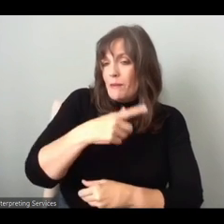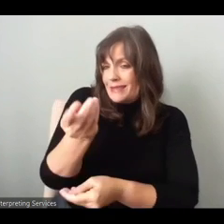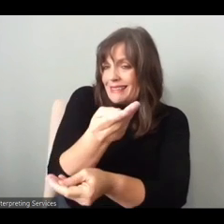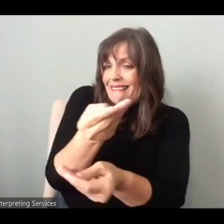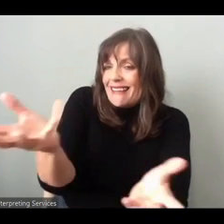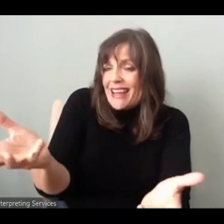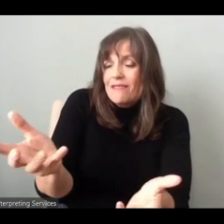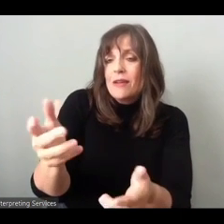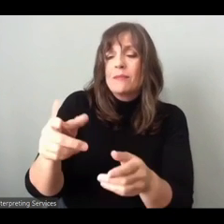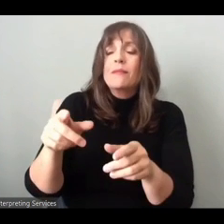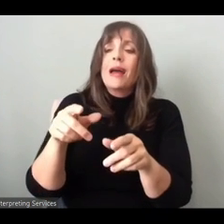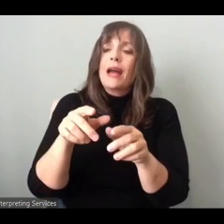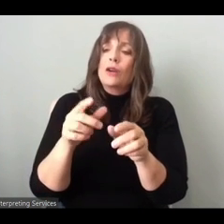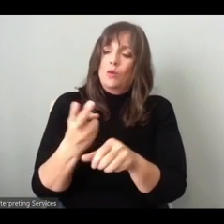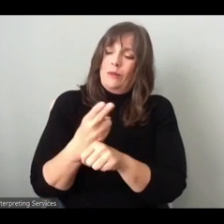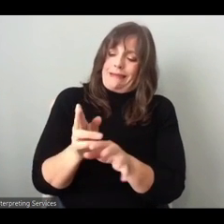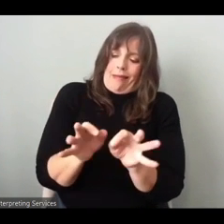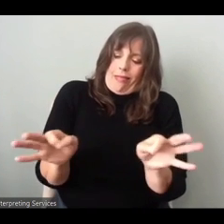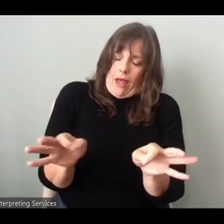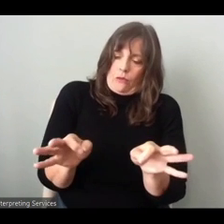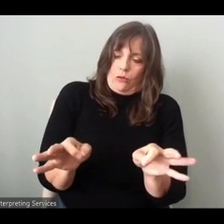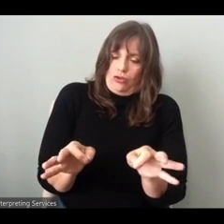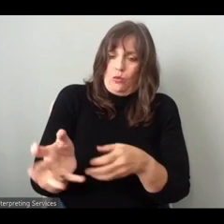leaders, and we have to trust each other.